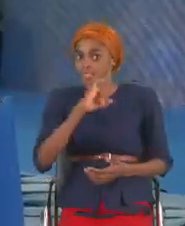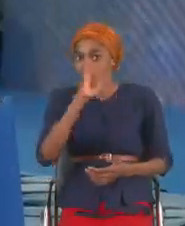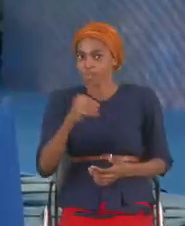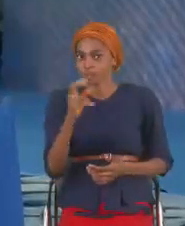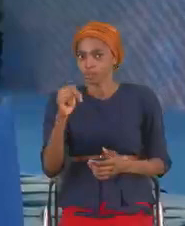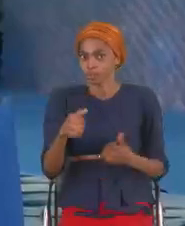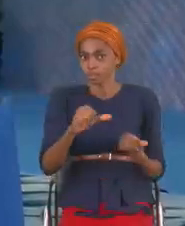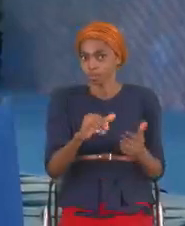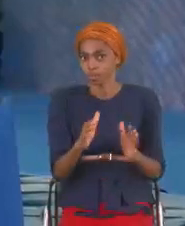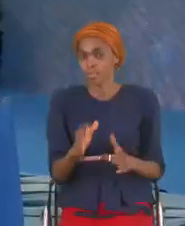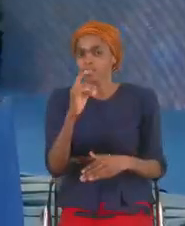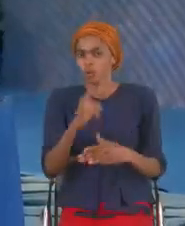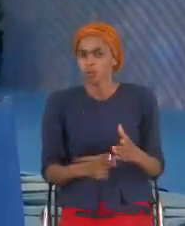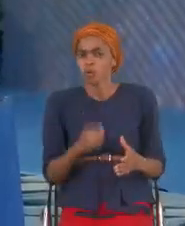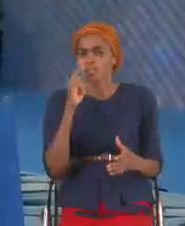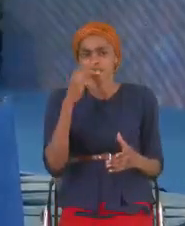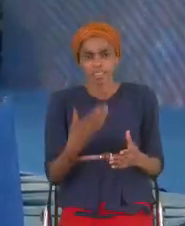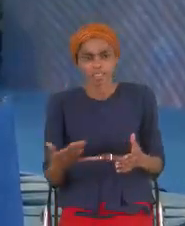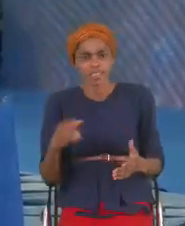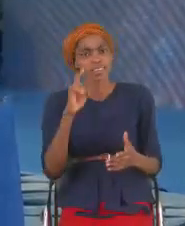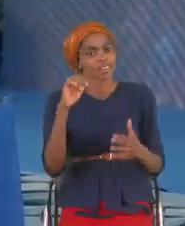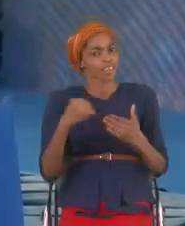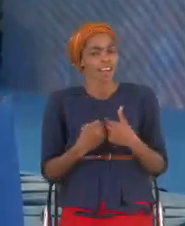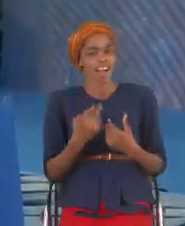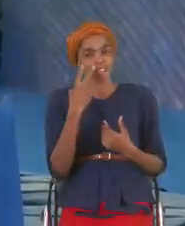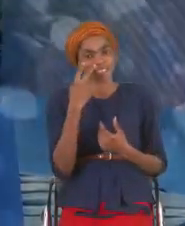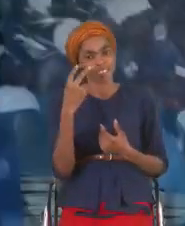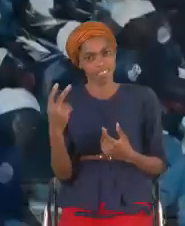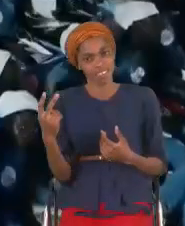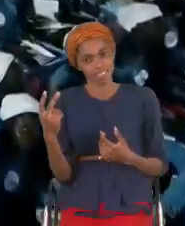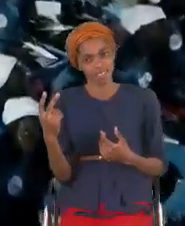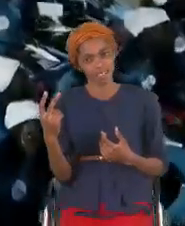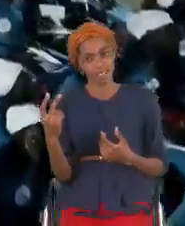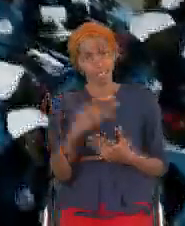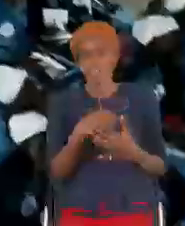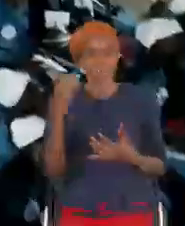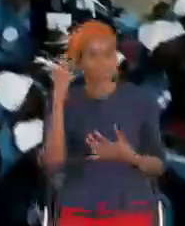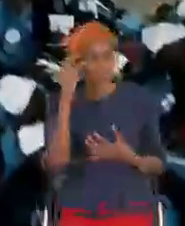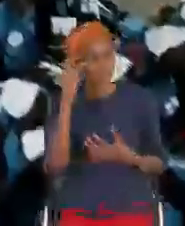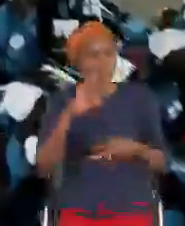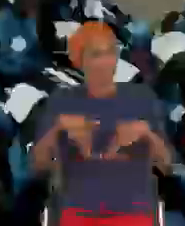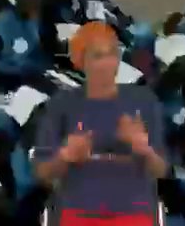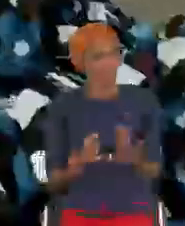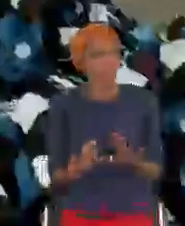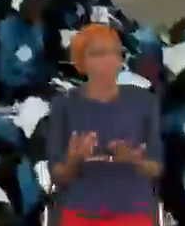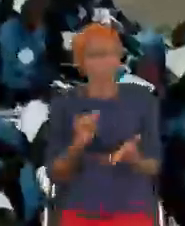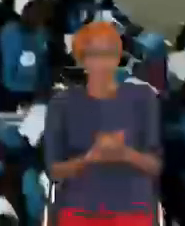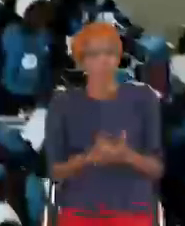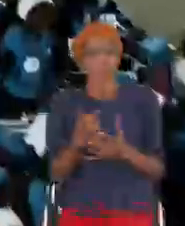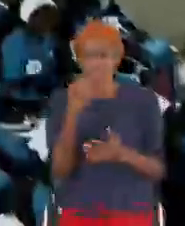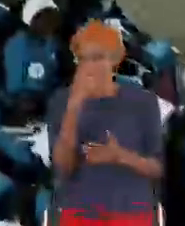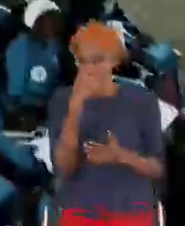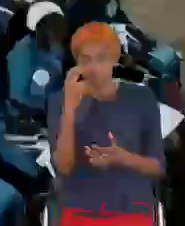John what things ye have seen and heard, how that the